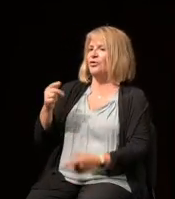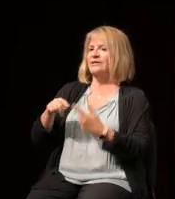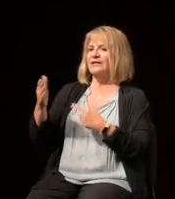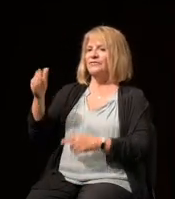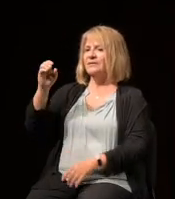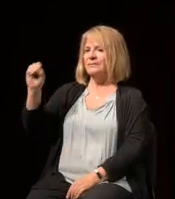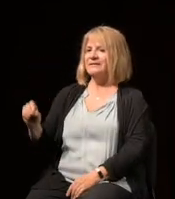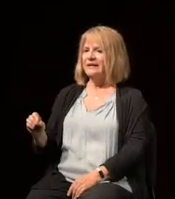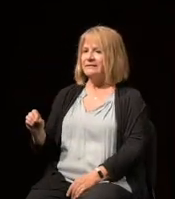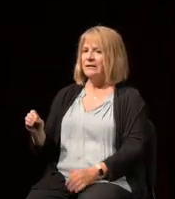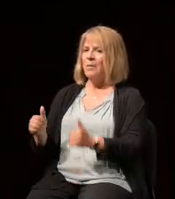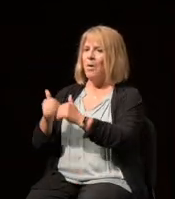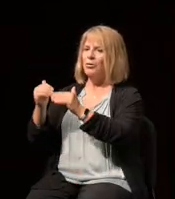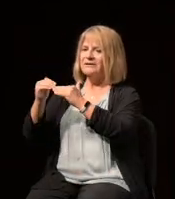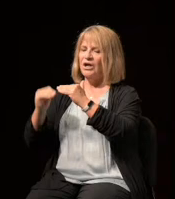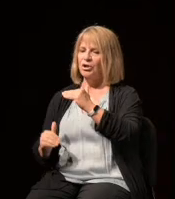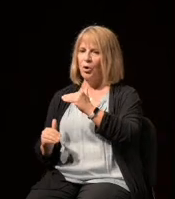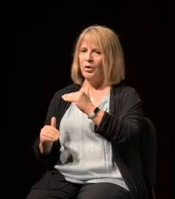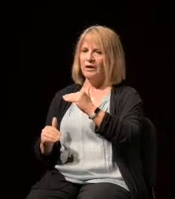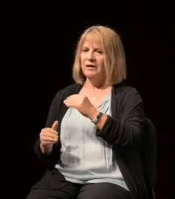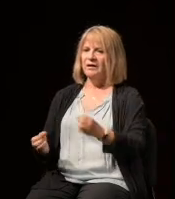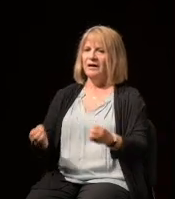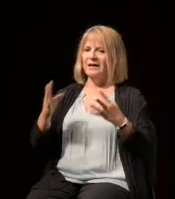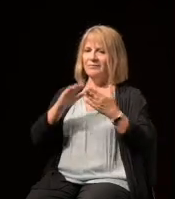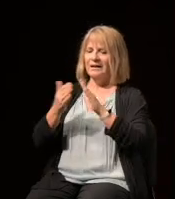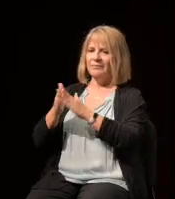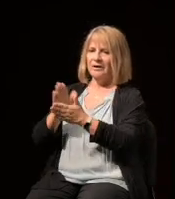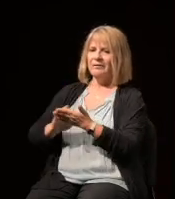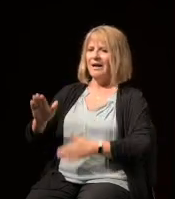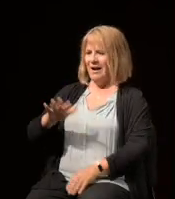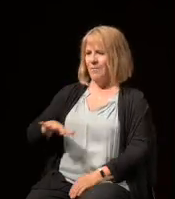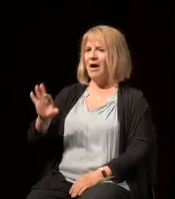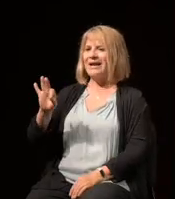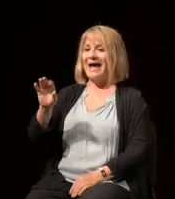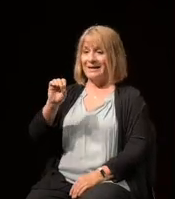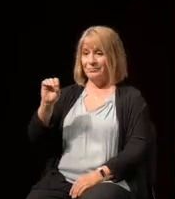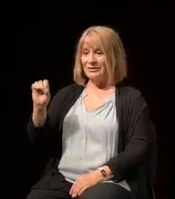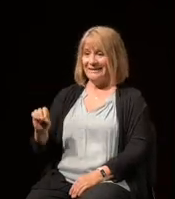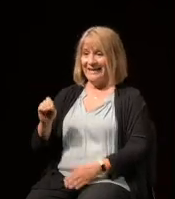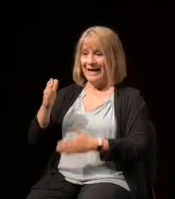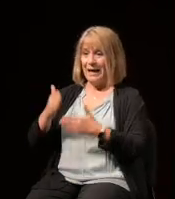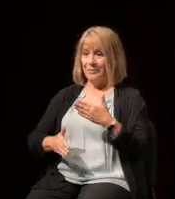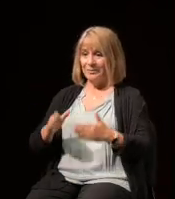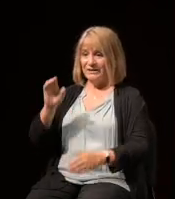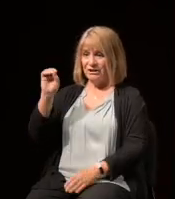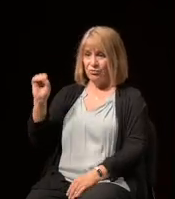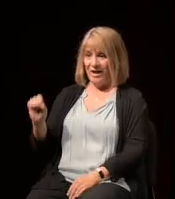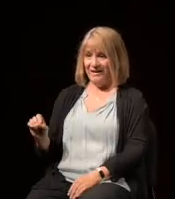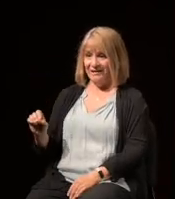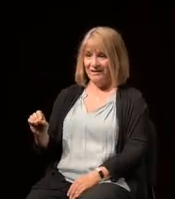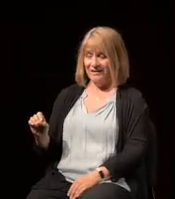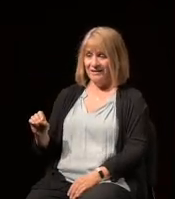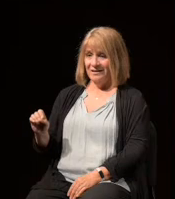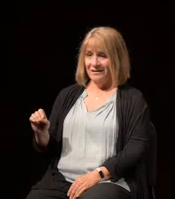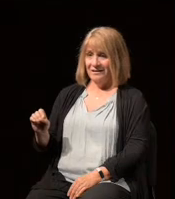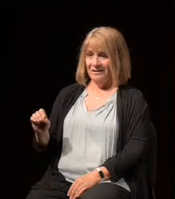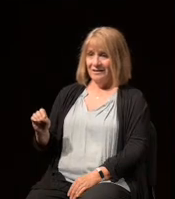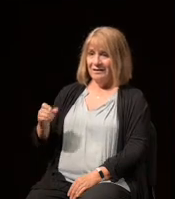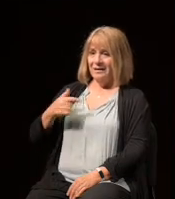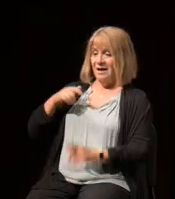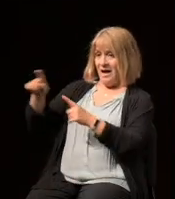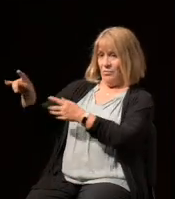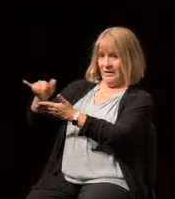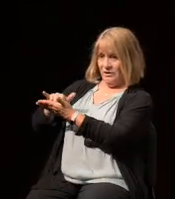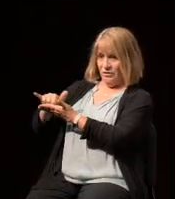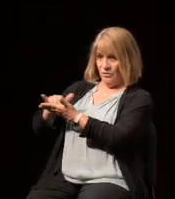the 13%, and many community colleges are down toward 9% completion rates. You know, I went to New York, and we